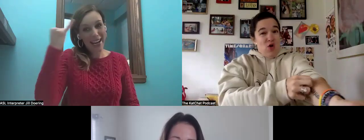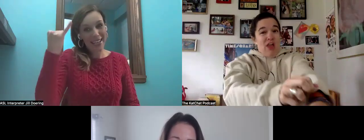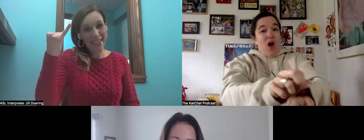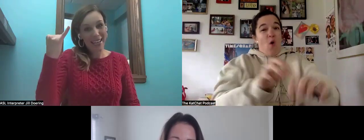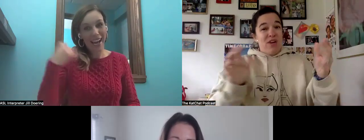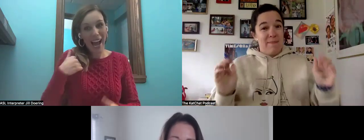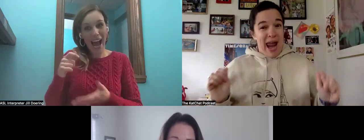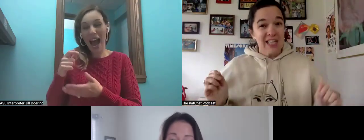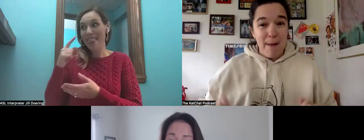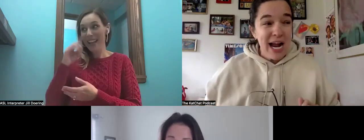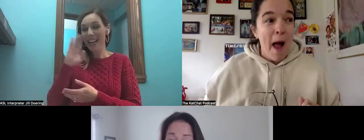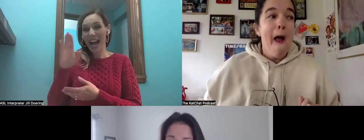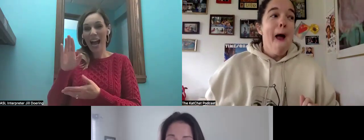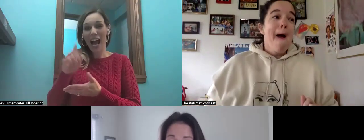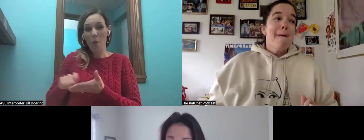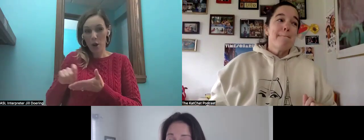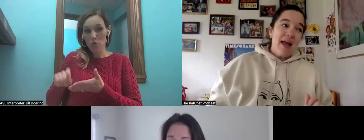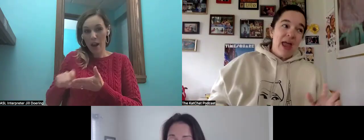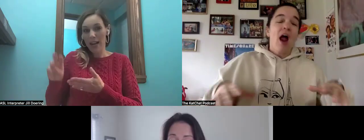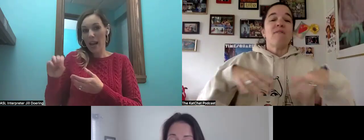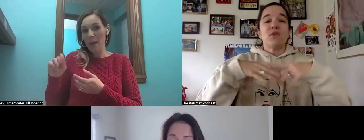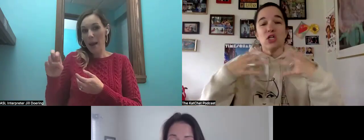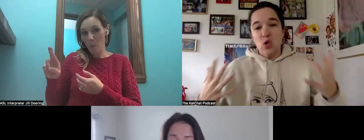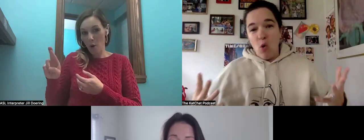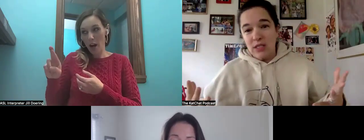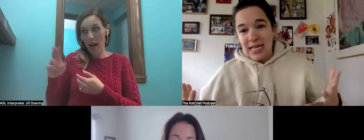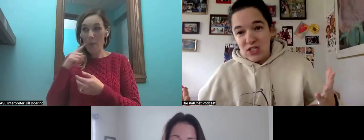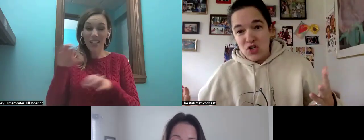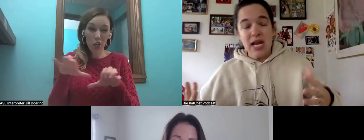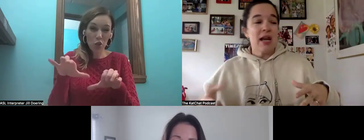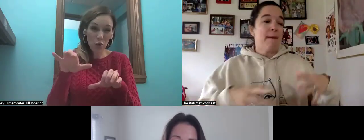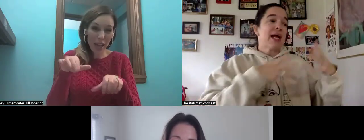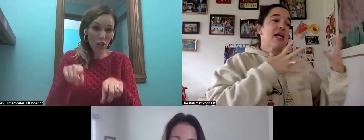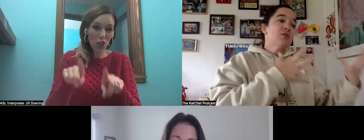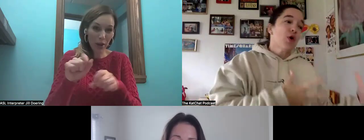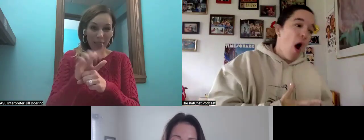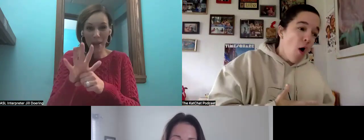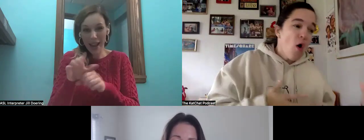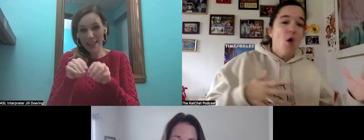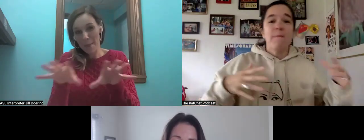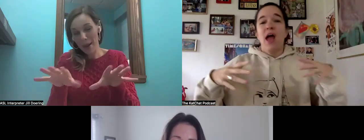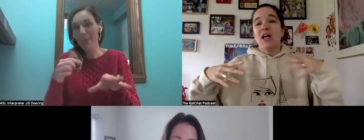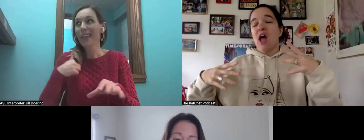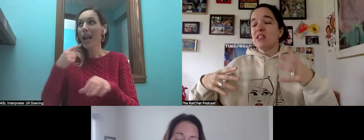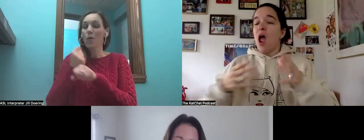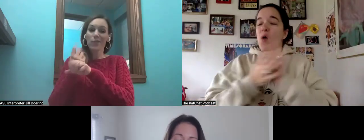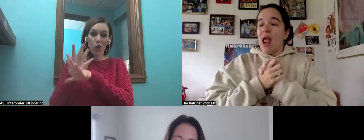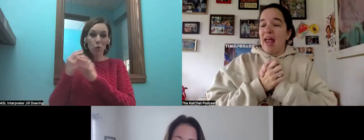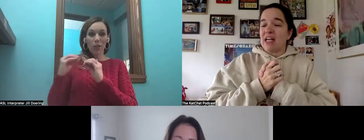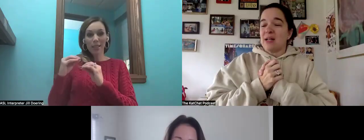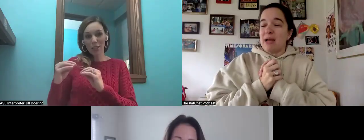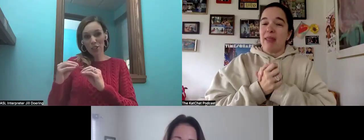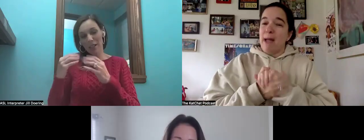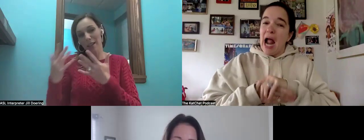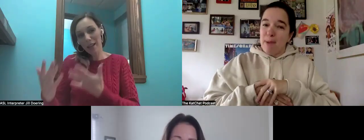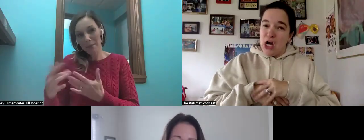memoir during the COVID pandemic, but virtual teaching and my kids were home.